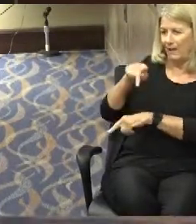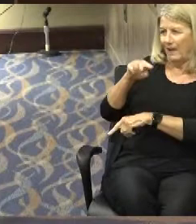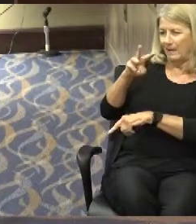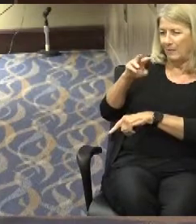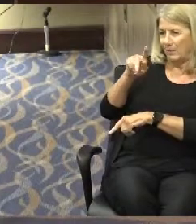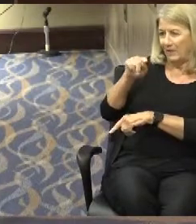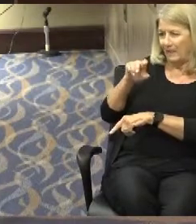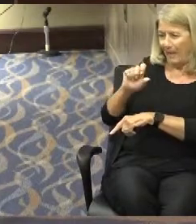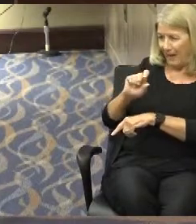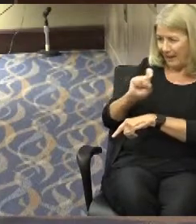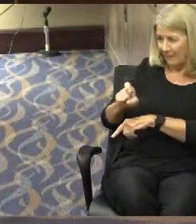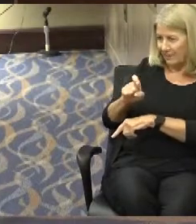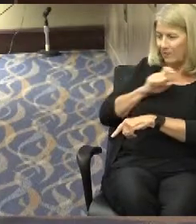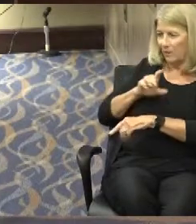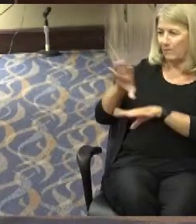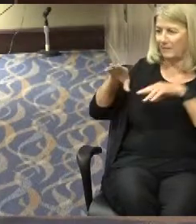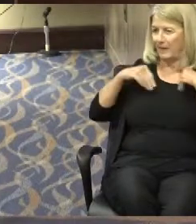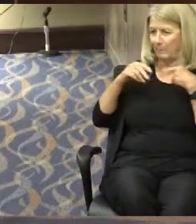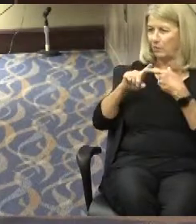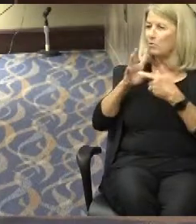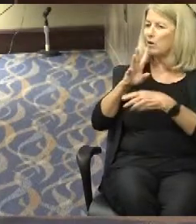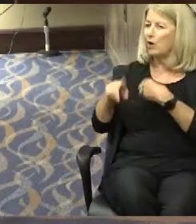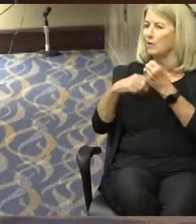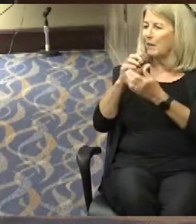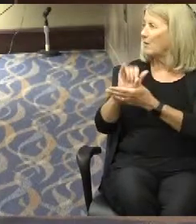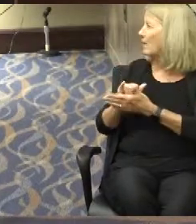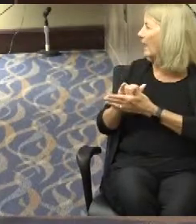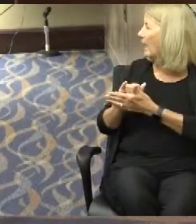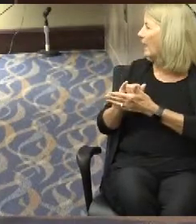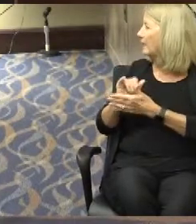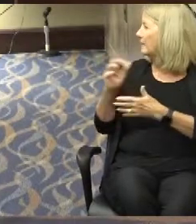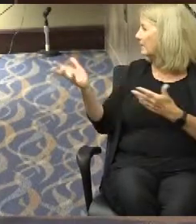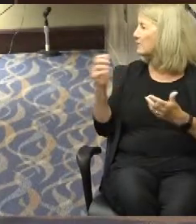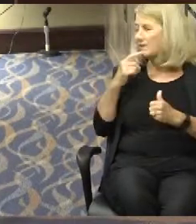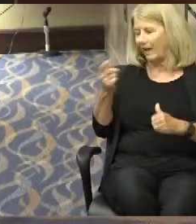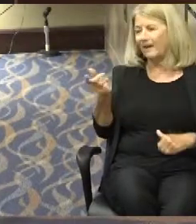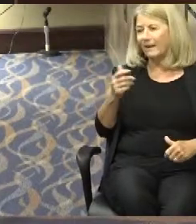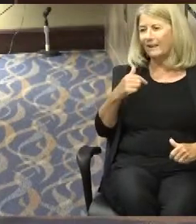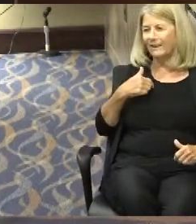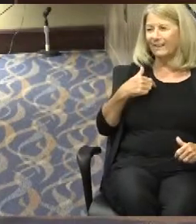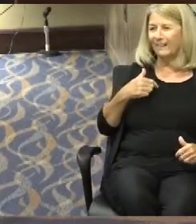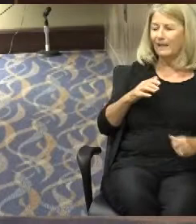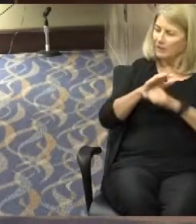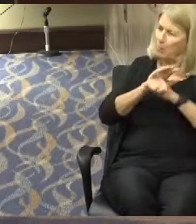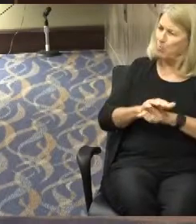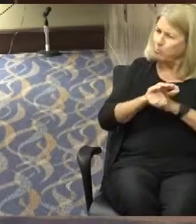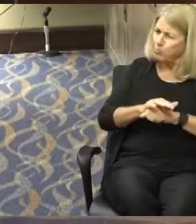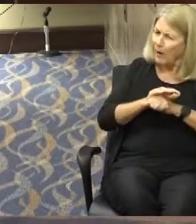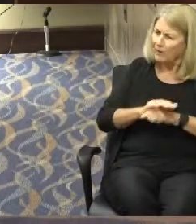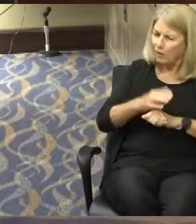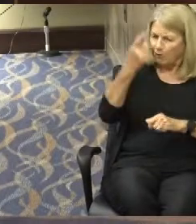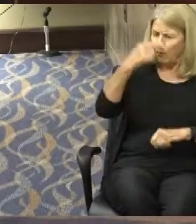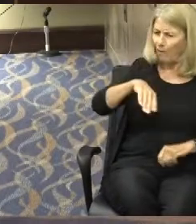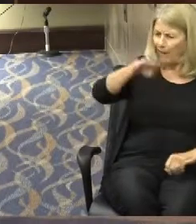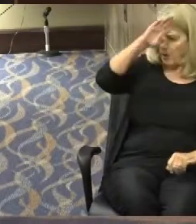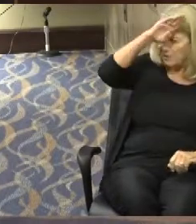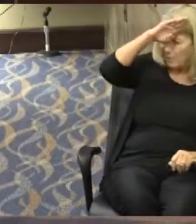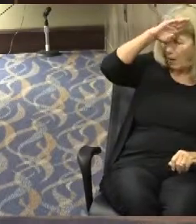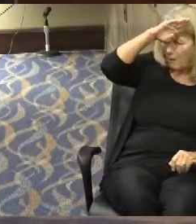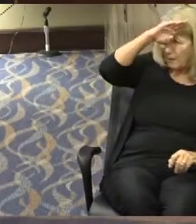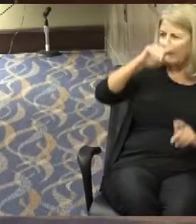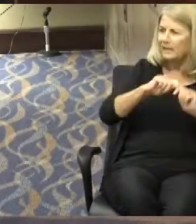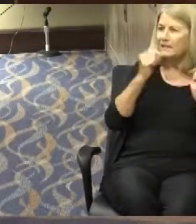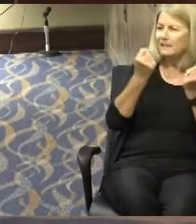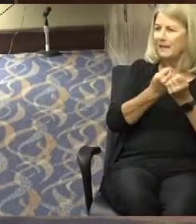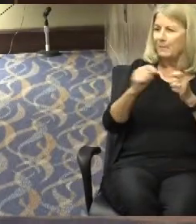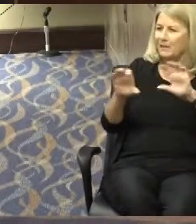it, and it was just bad. So I just had to You had to put the pressure on, didn't you? Team did a great job. I want to thank you for the work